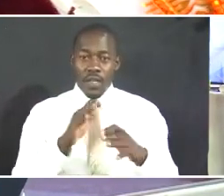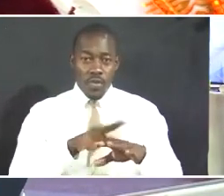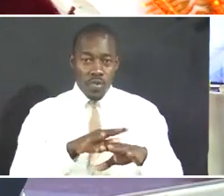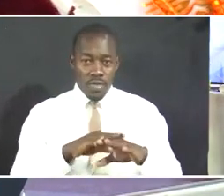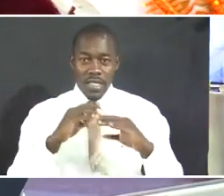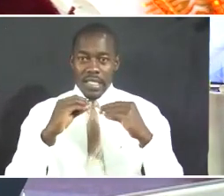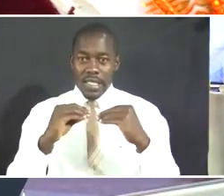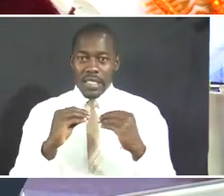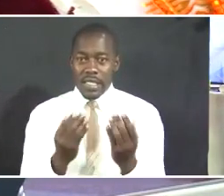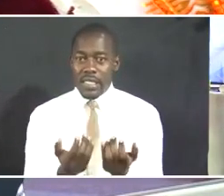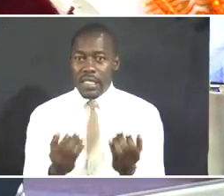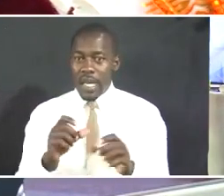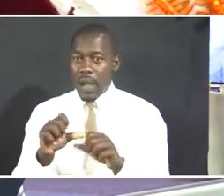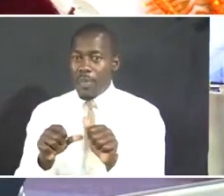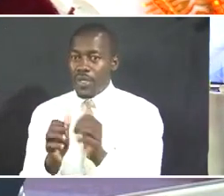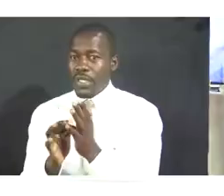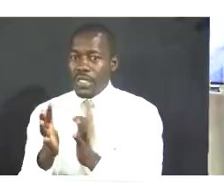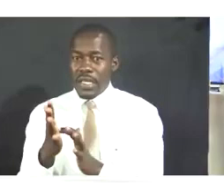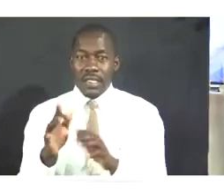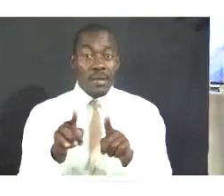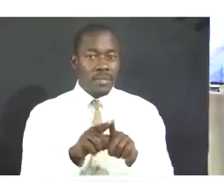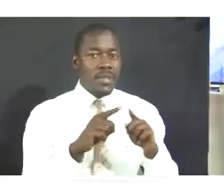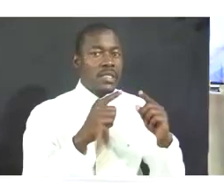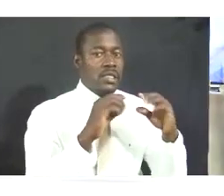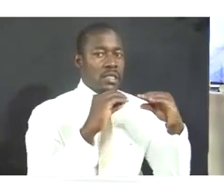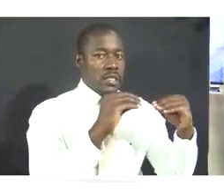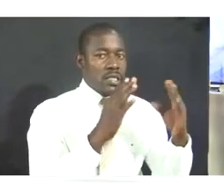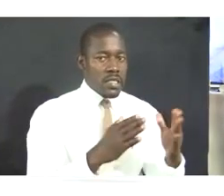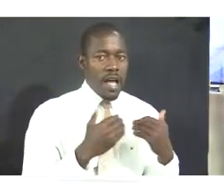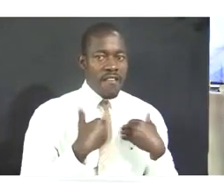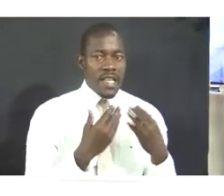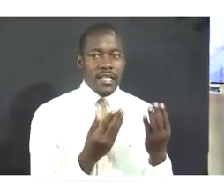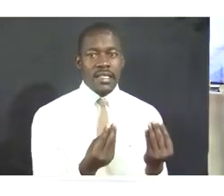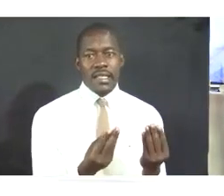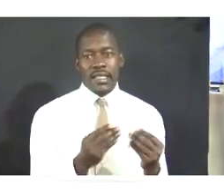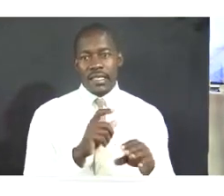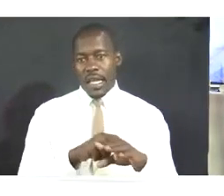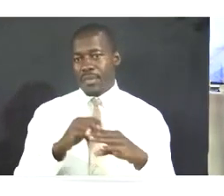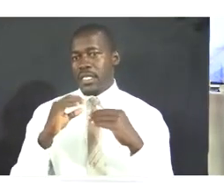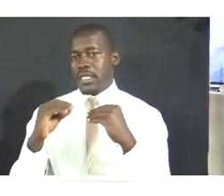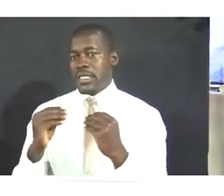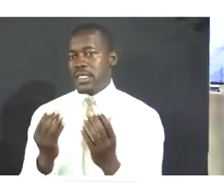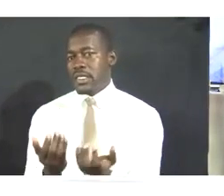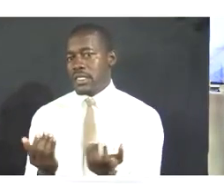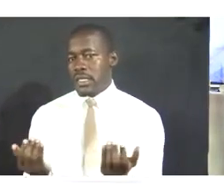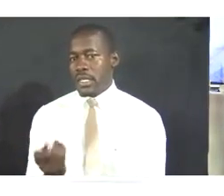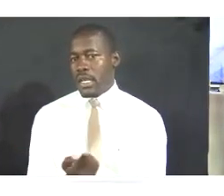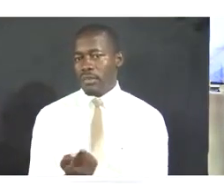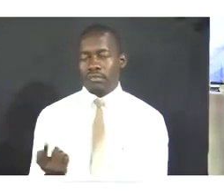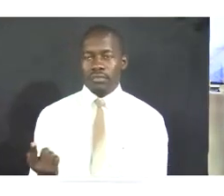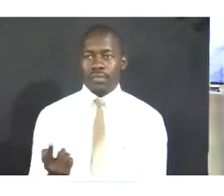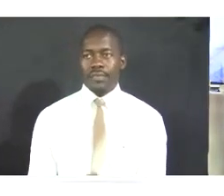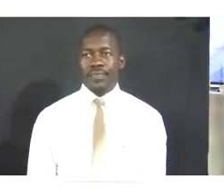children at home, the teachers in school will have an easy time. In other words, I'm saying here, there must be partnership from home. Number